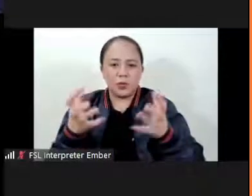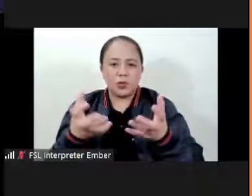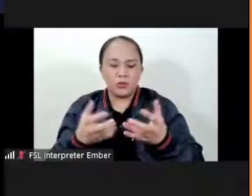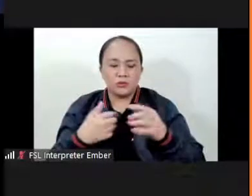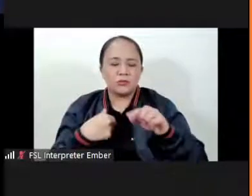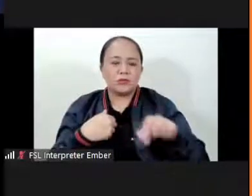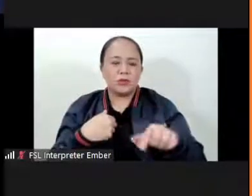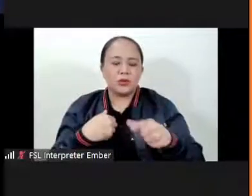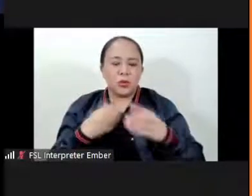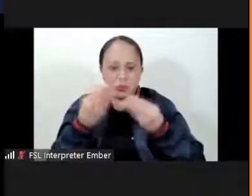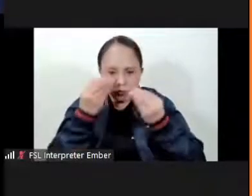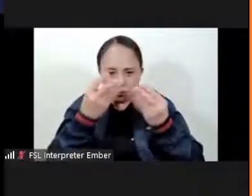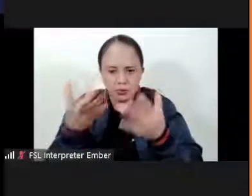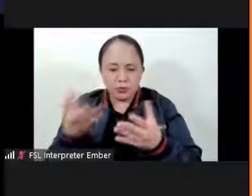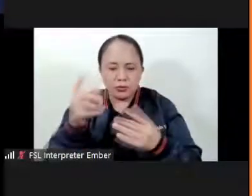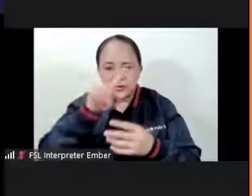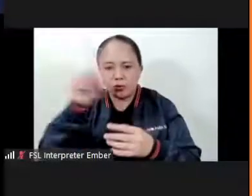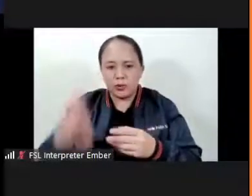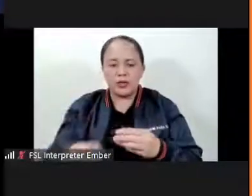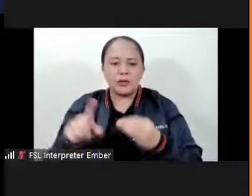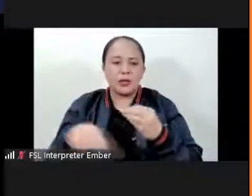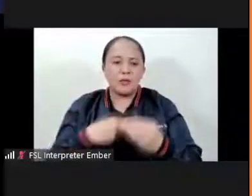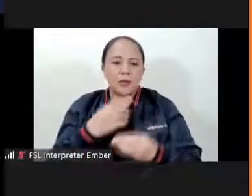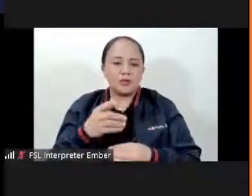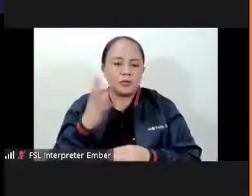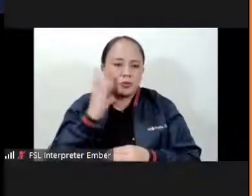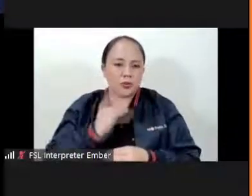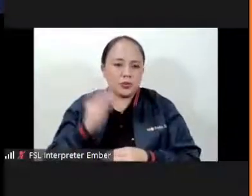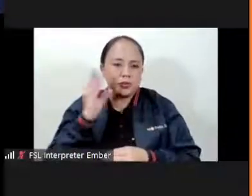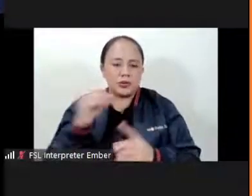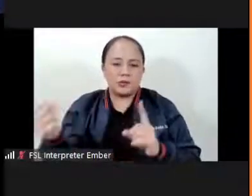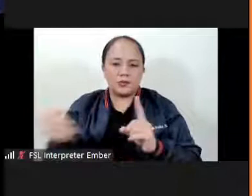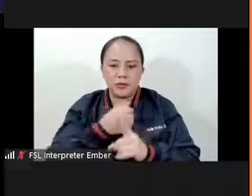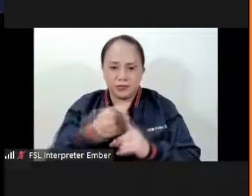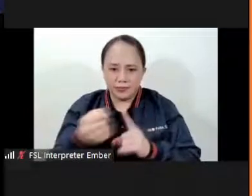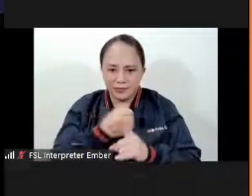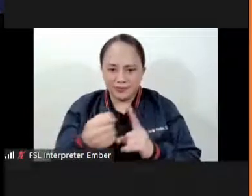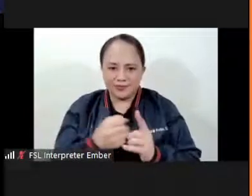sabihin o tanungin tungkol sa mga nararanasang pang-aabuso.